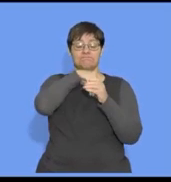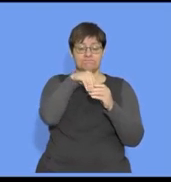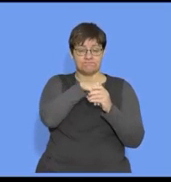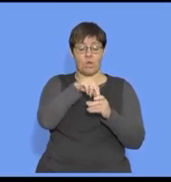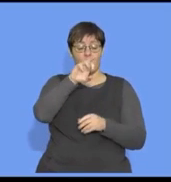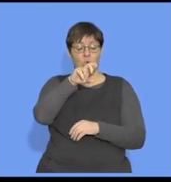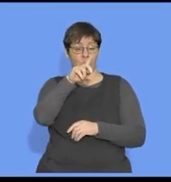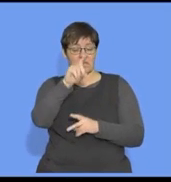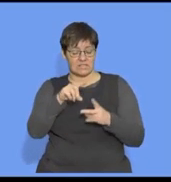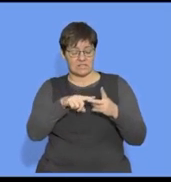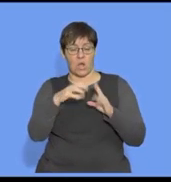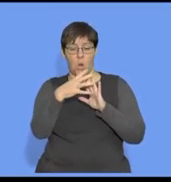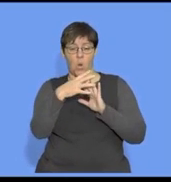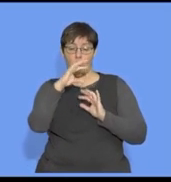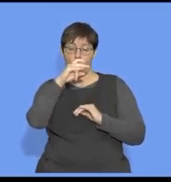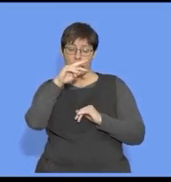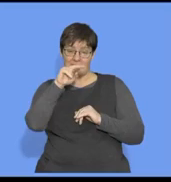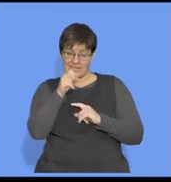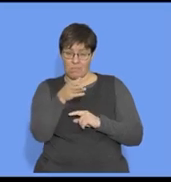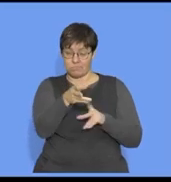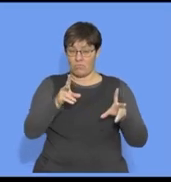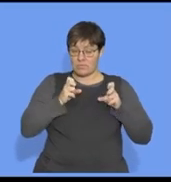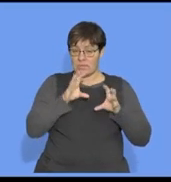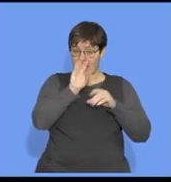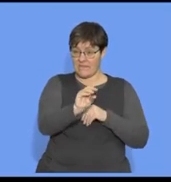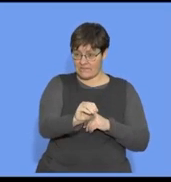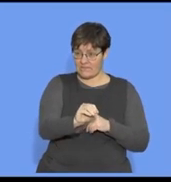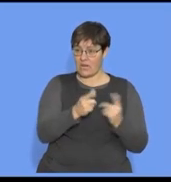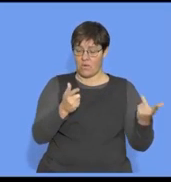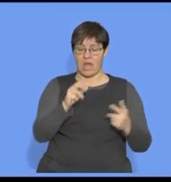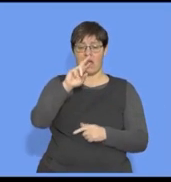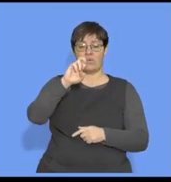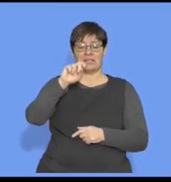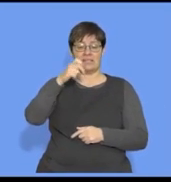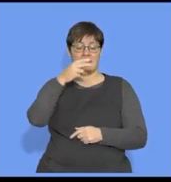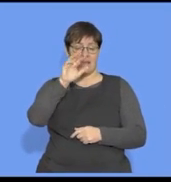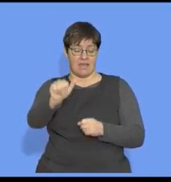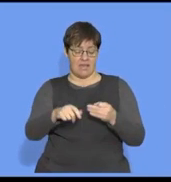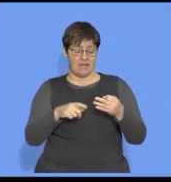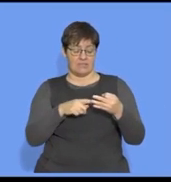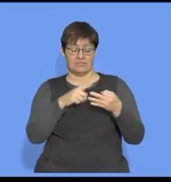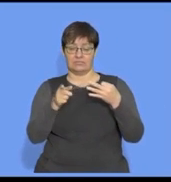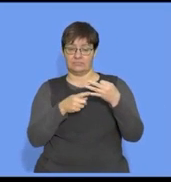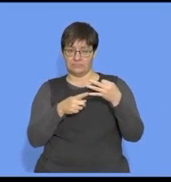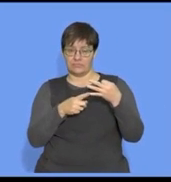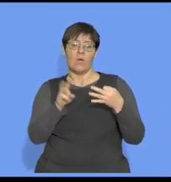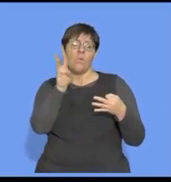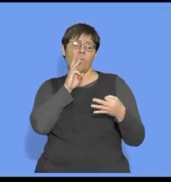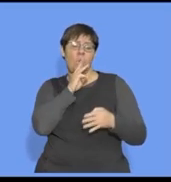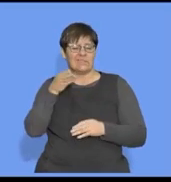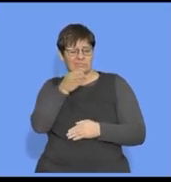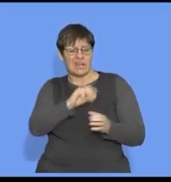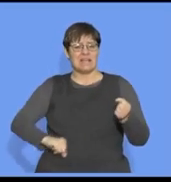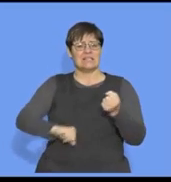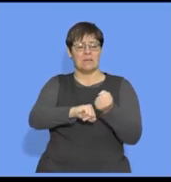that contains the rods and the cones, the receptors there. That is the retina. The fluid